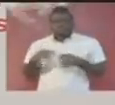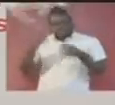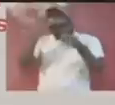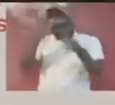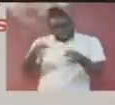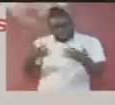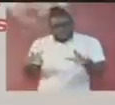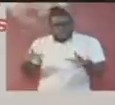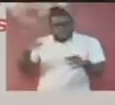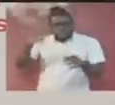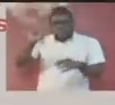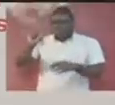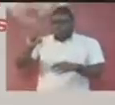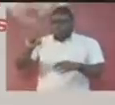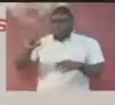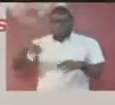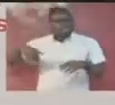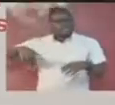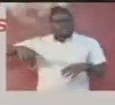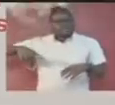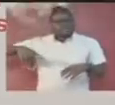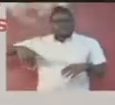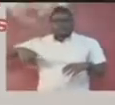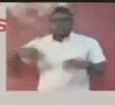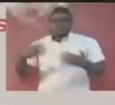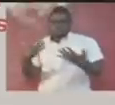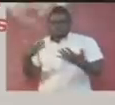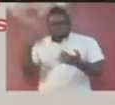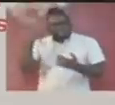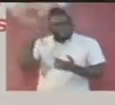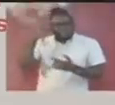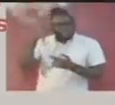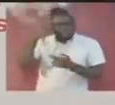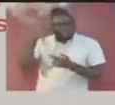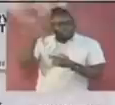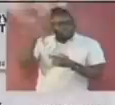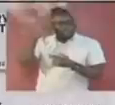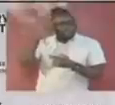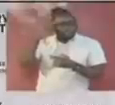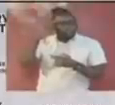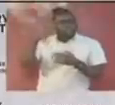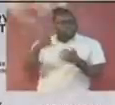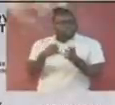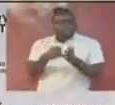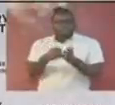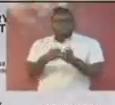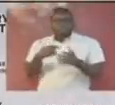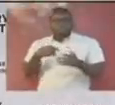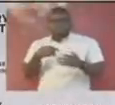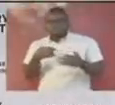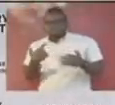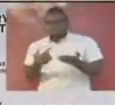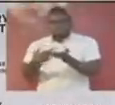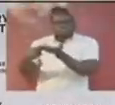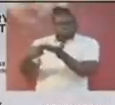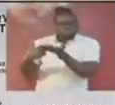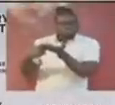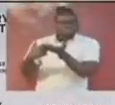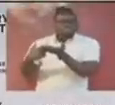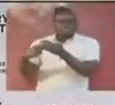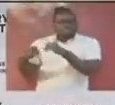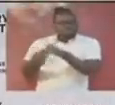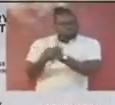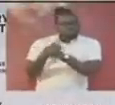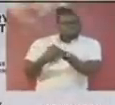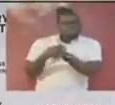tandem with WHO's requirements and so on. So thank you, Renessa. Thank you very much, Minister. And we end with